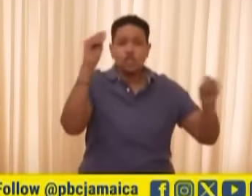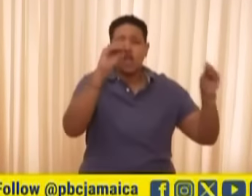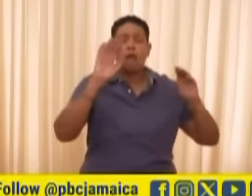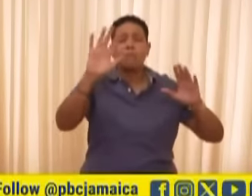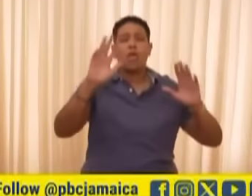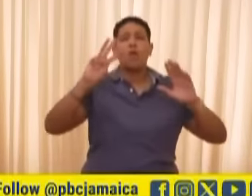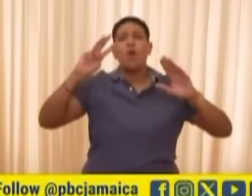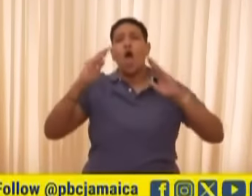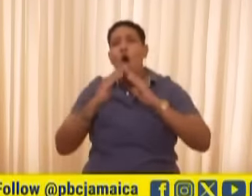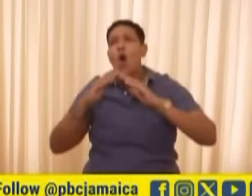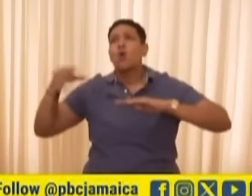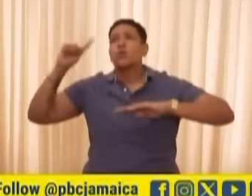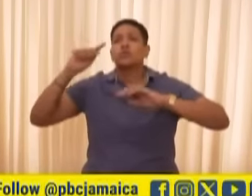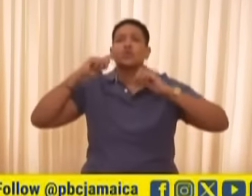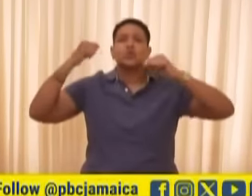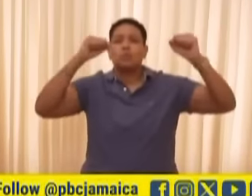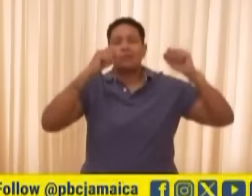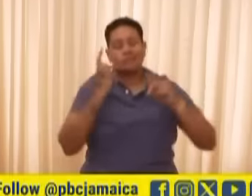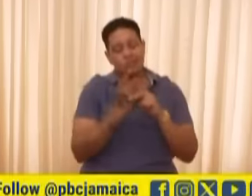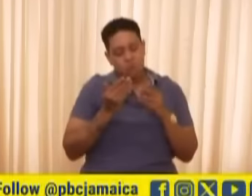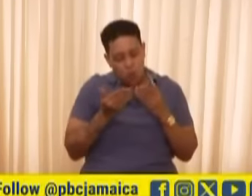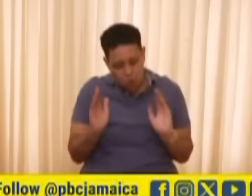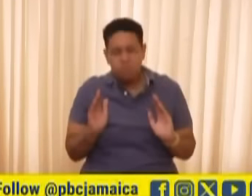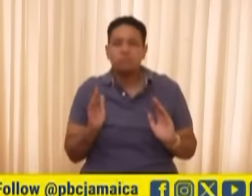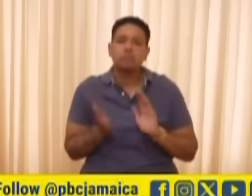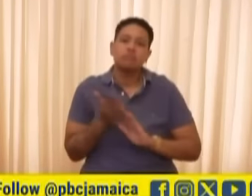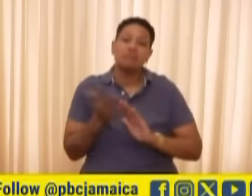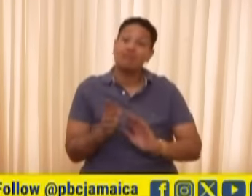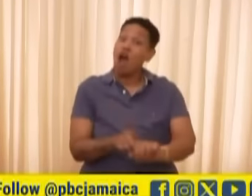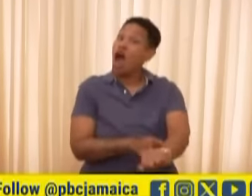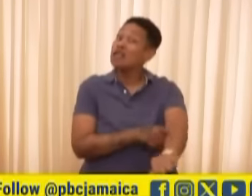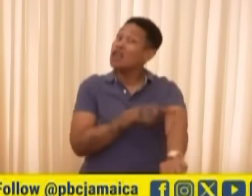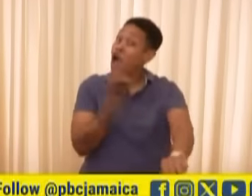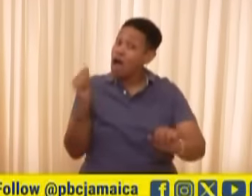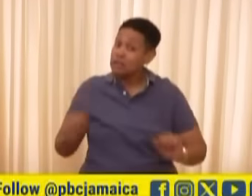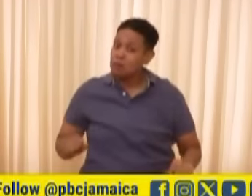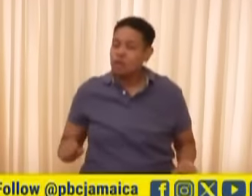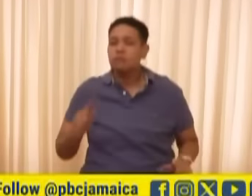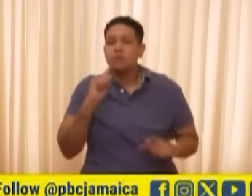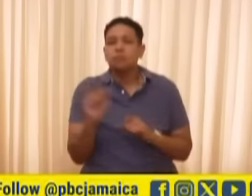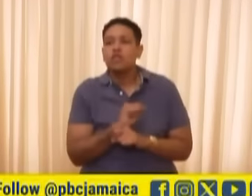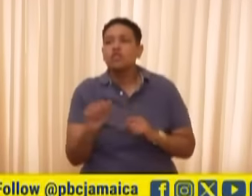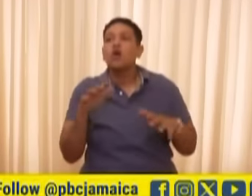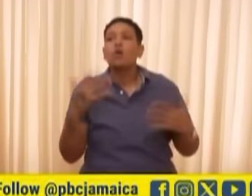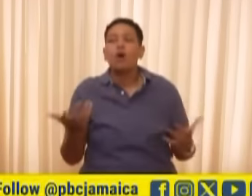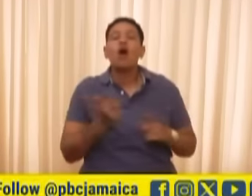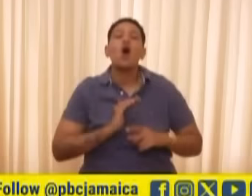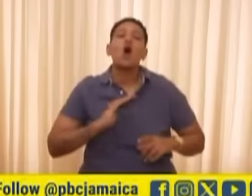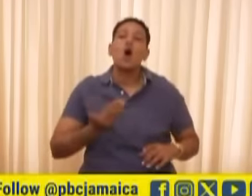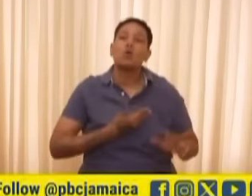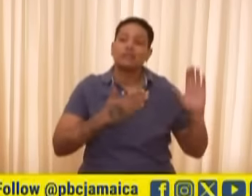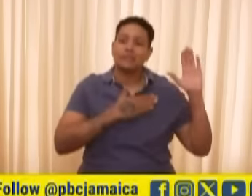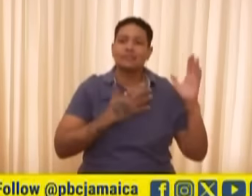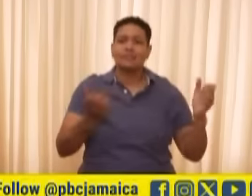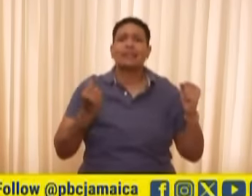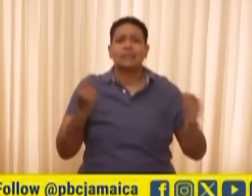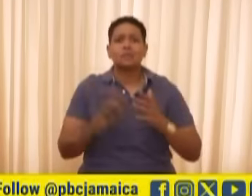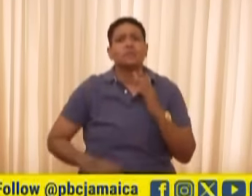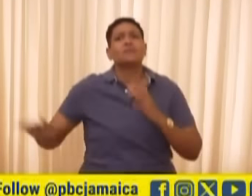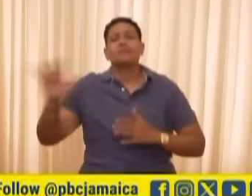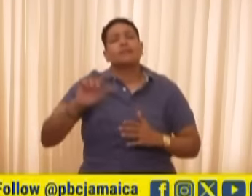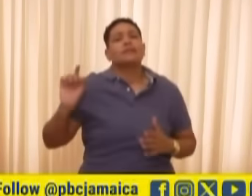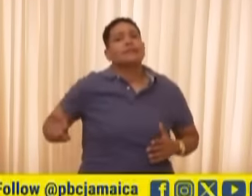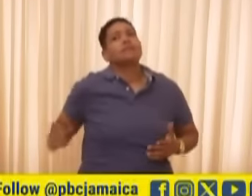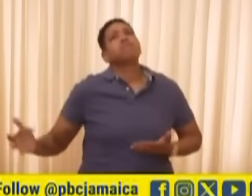and warehouses and supermarkets open for as long as possible to ensure that our citizens are able